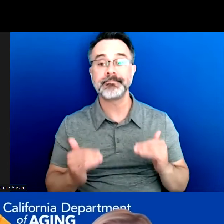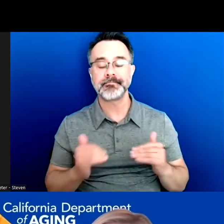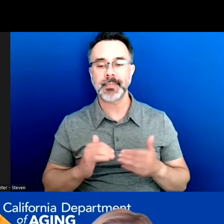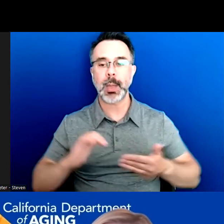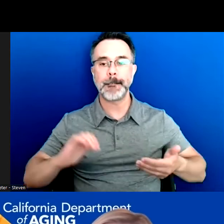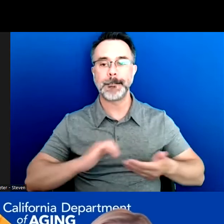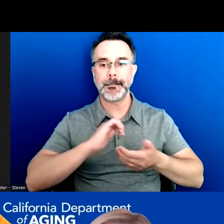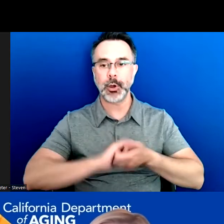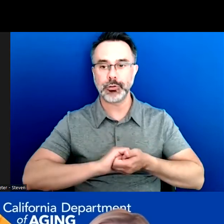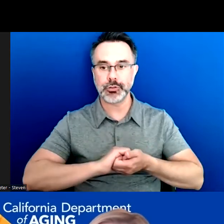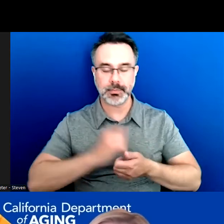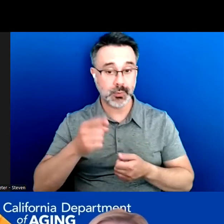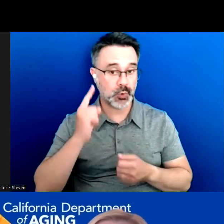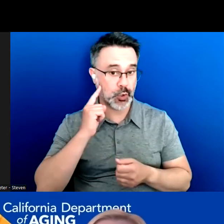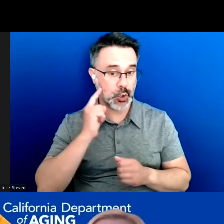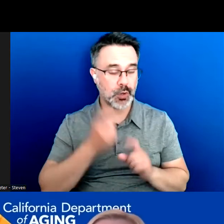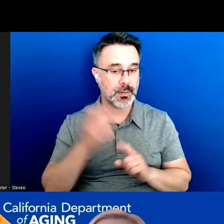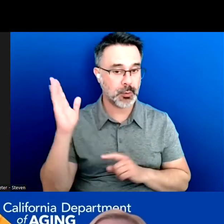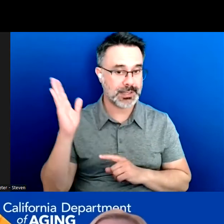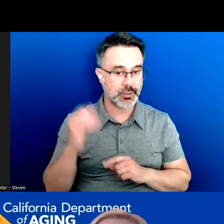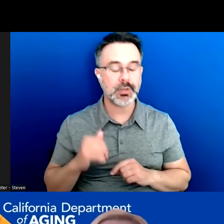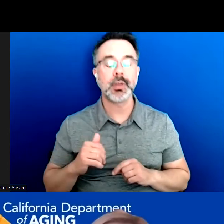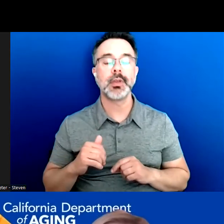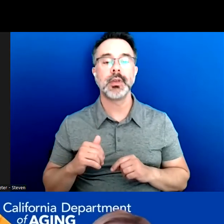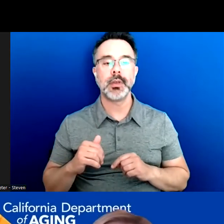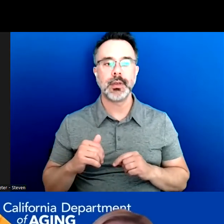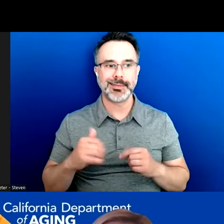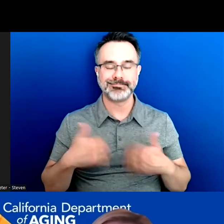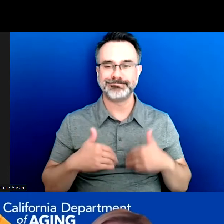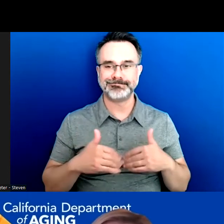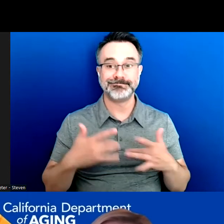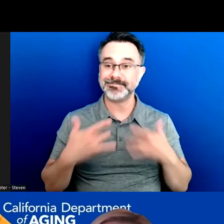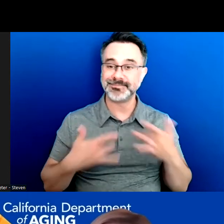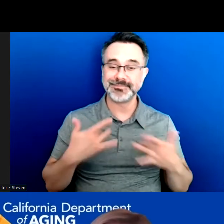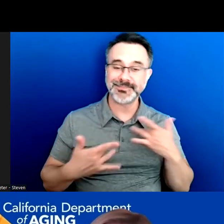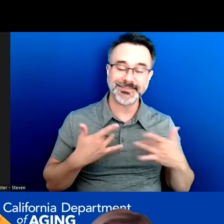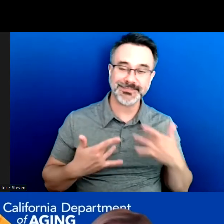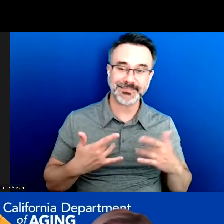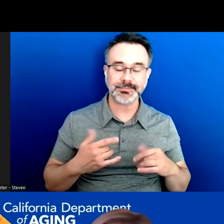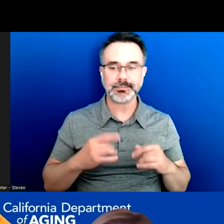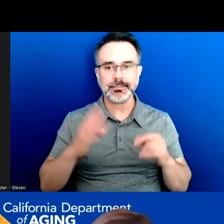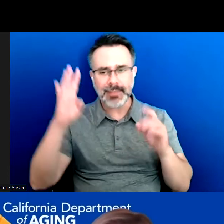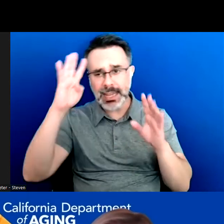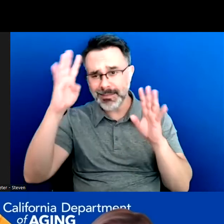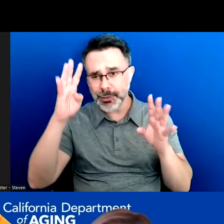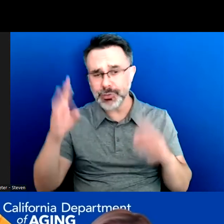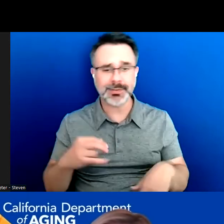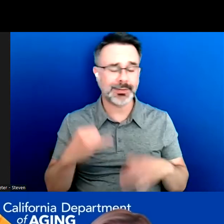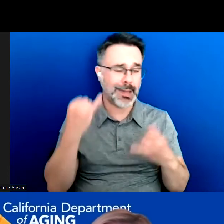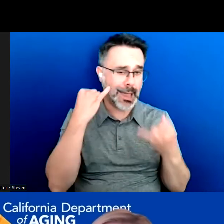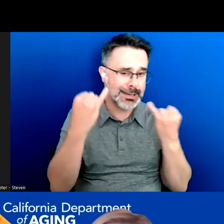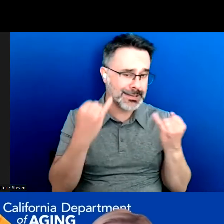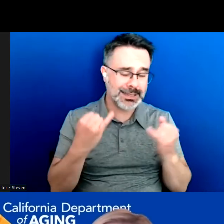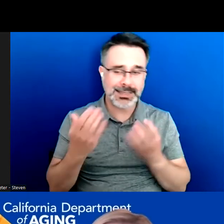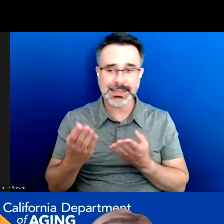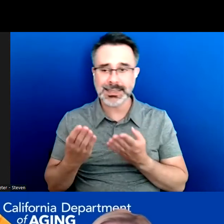the presentation, that there's a lot of excitement, enthusiasm, innovation, ideas, and solutions